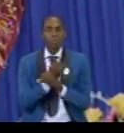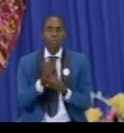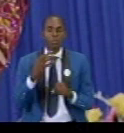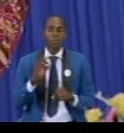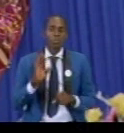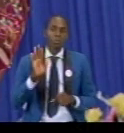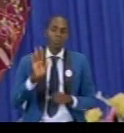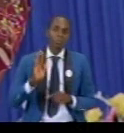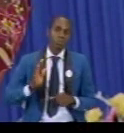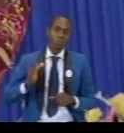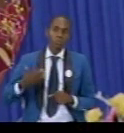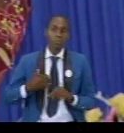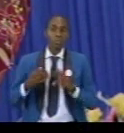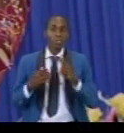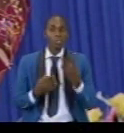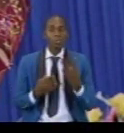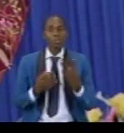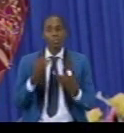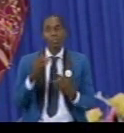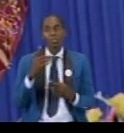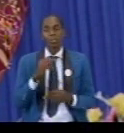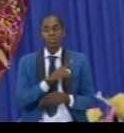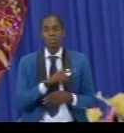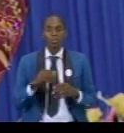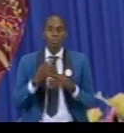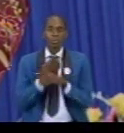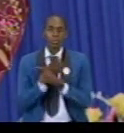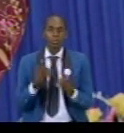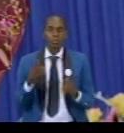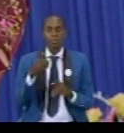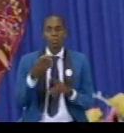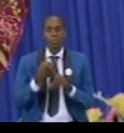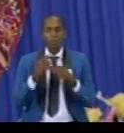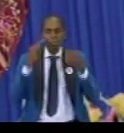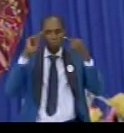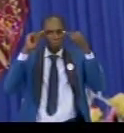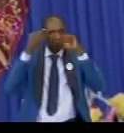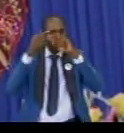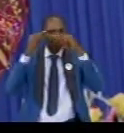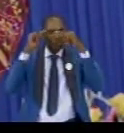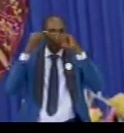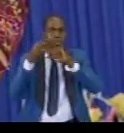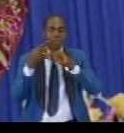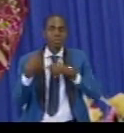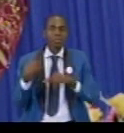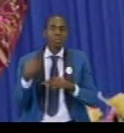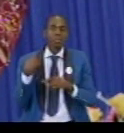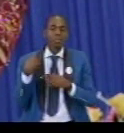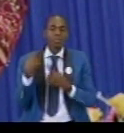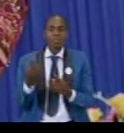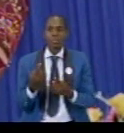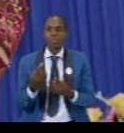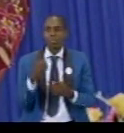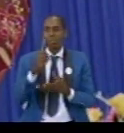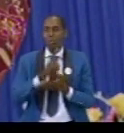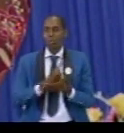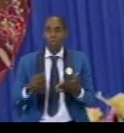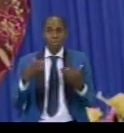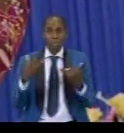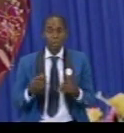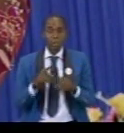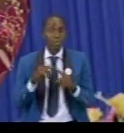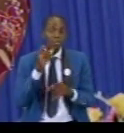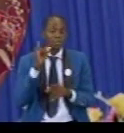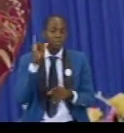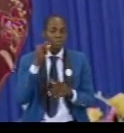secondly, God delivered me from headache yesterday. I've been feeling headache for a 1 week now. But yesterday it was so